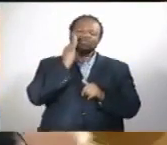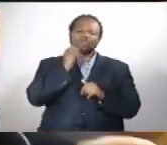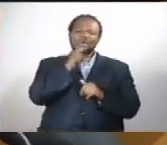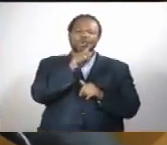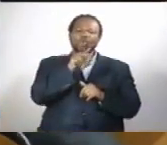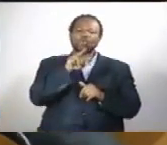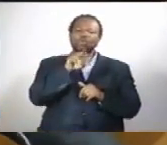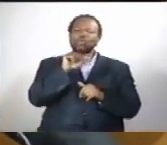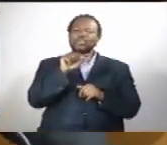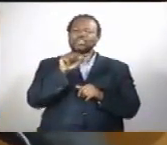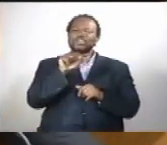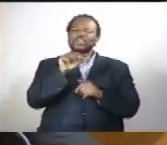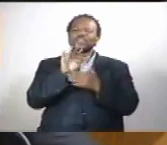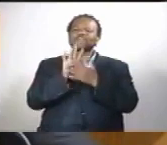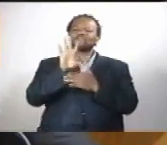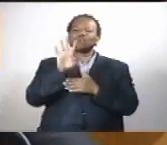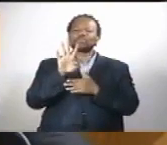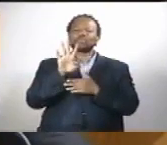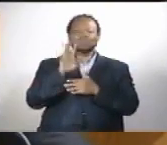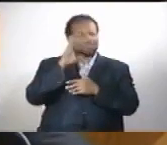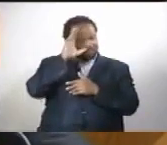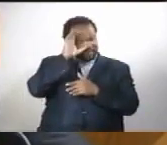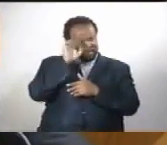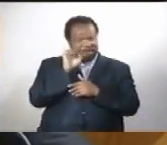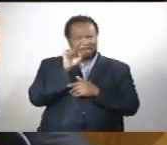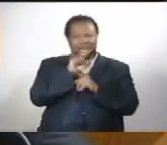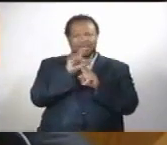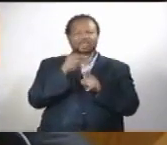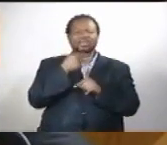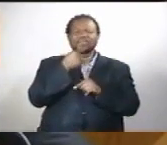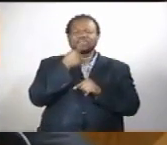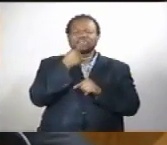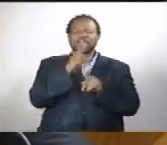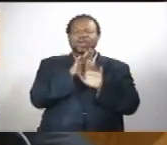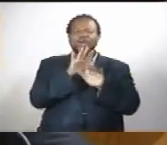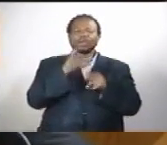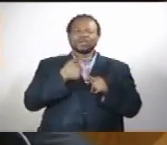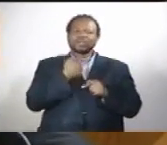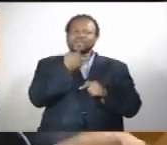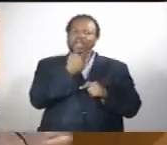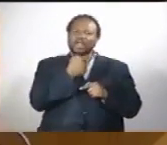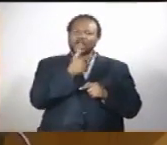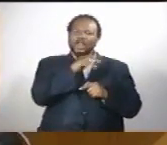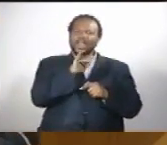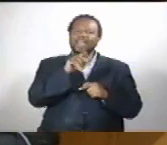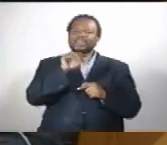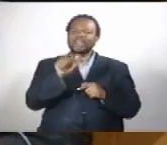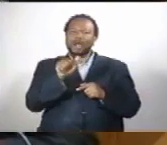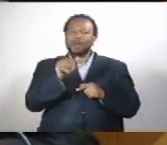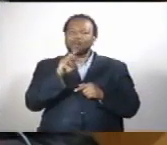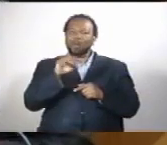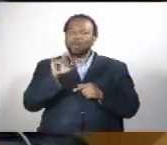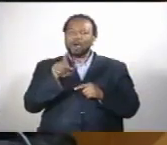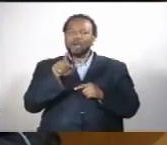for a very familiar, well-known saying. He said, "L'État, c'est moi." I am the